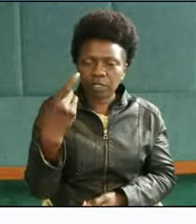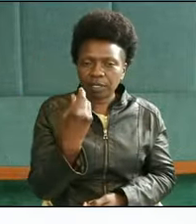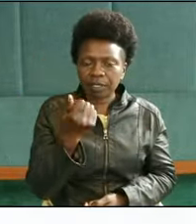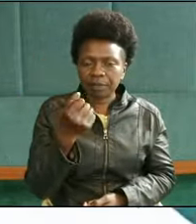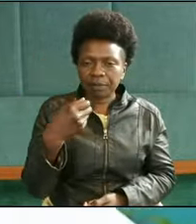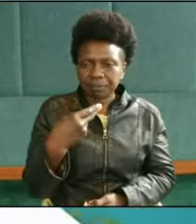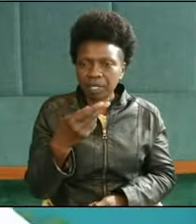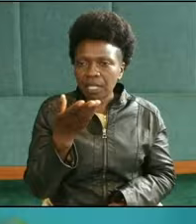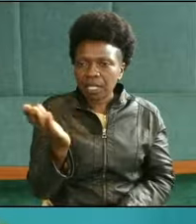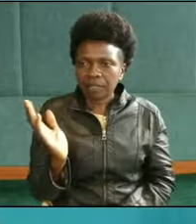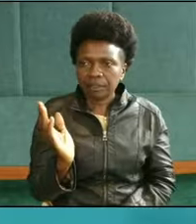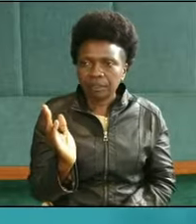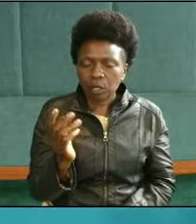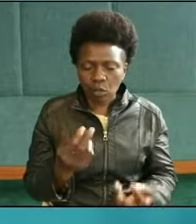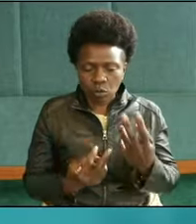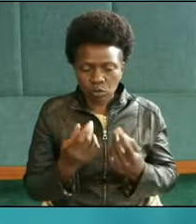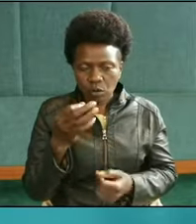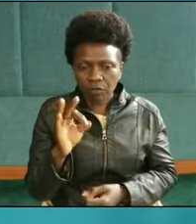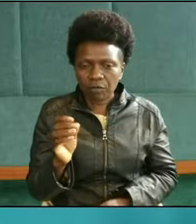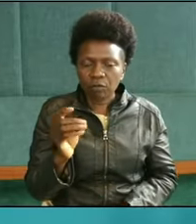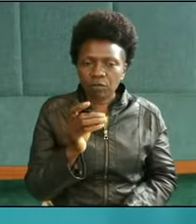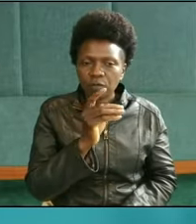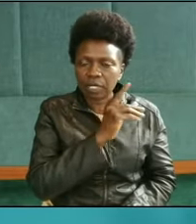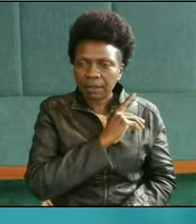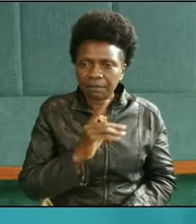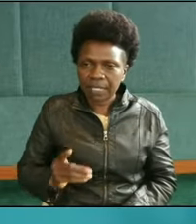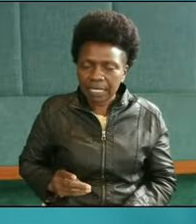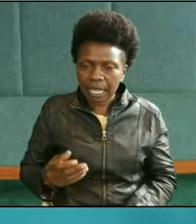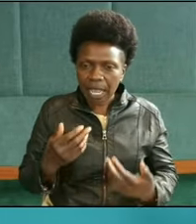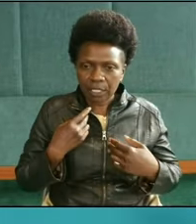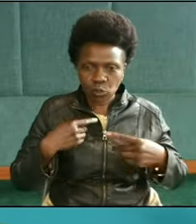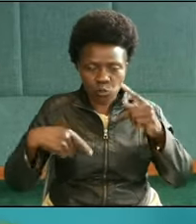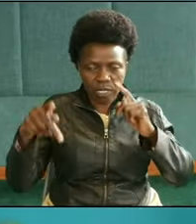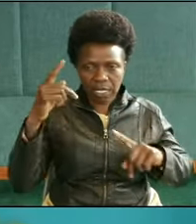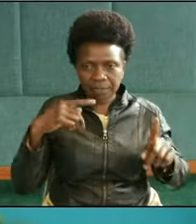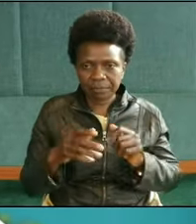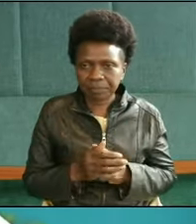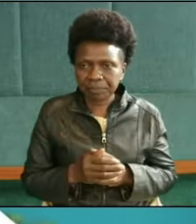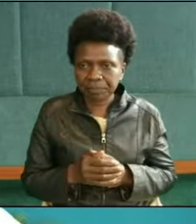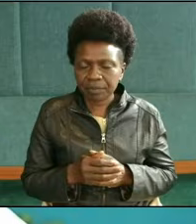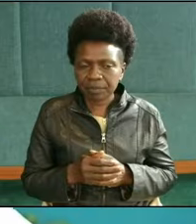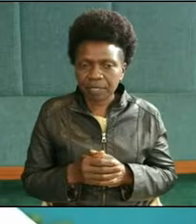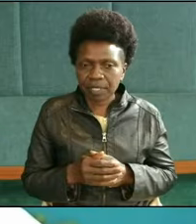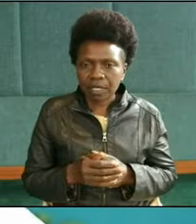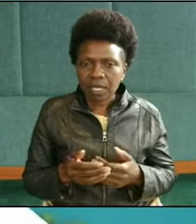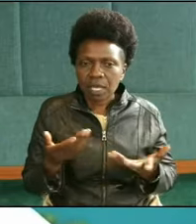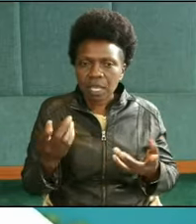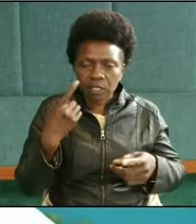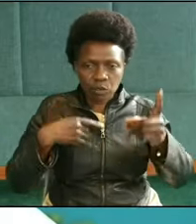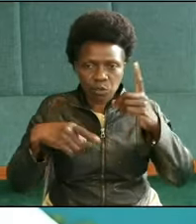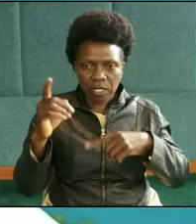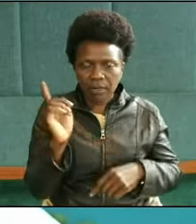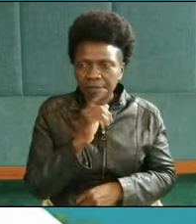the Root of David, has prevailed. He has triumphed.